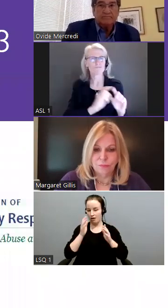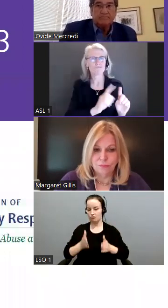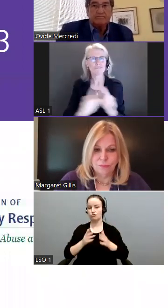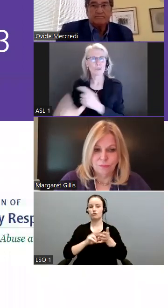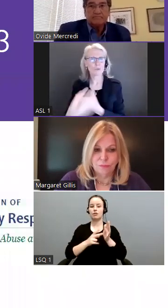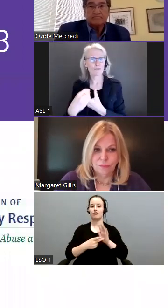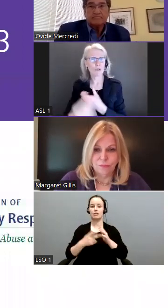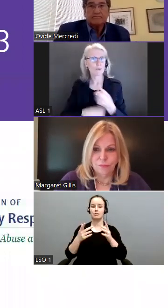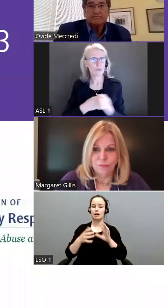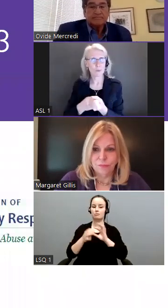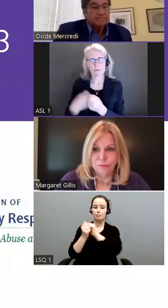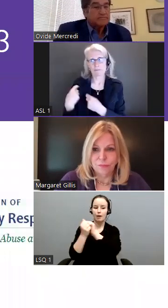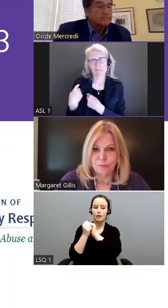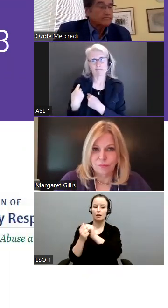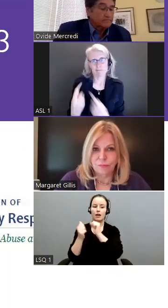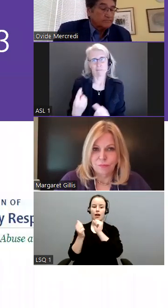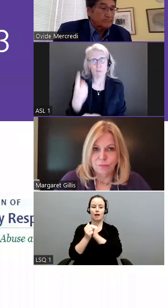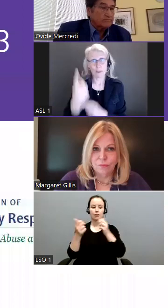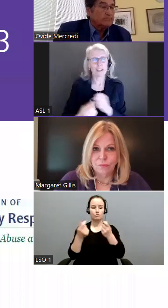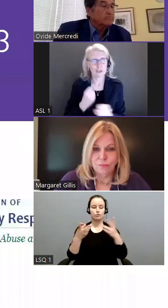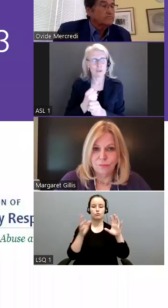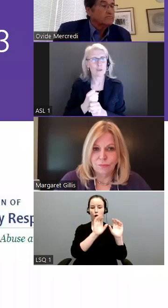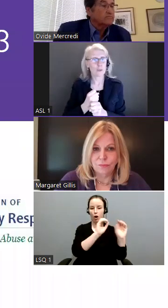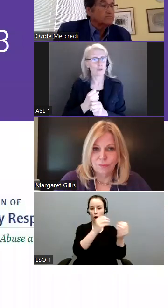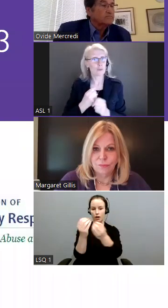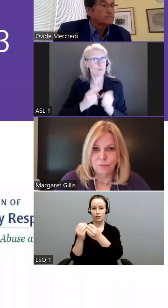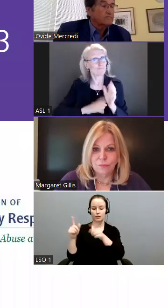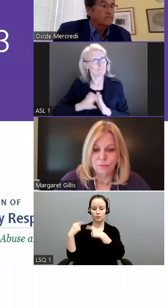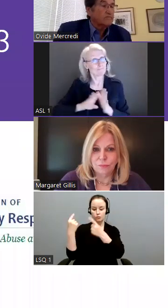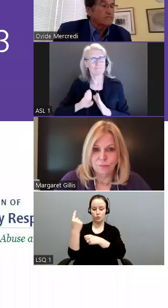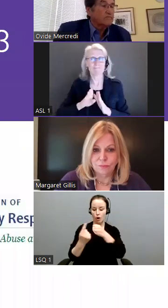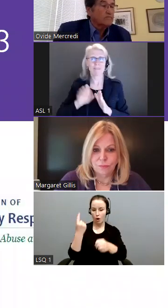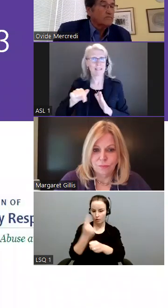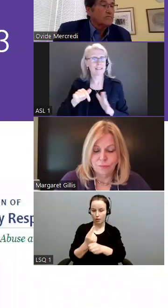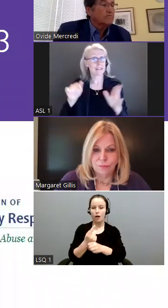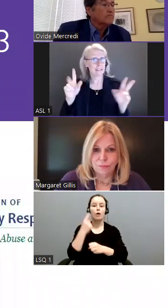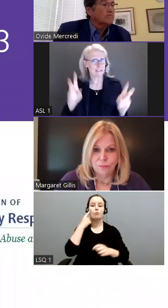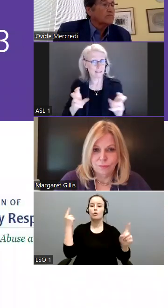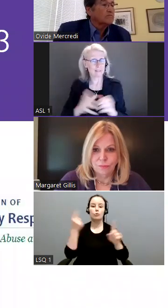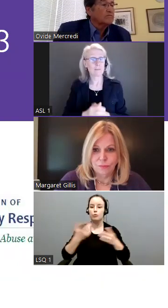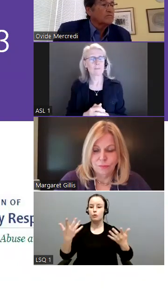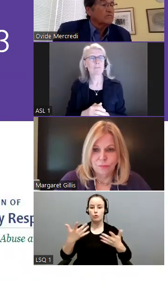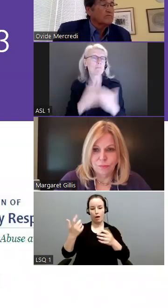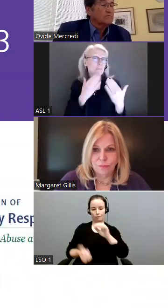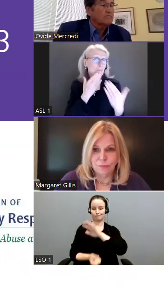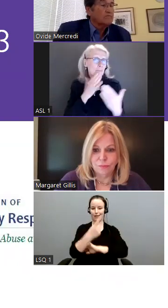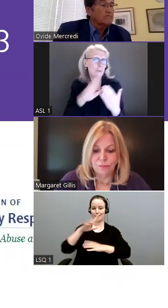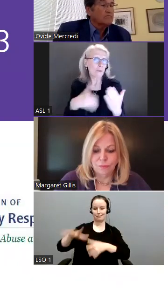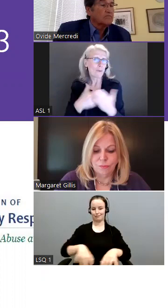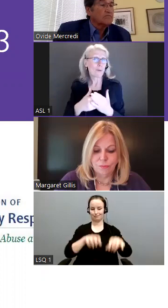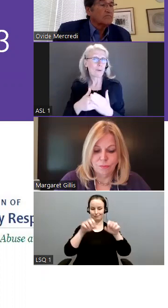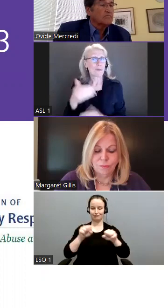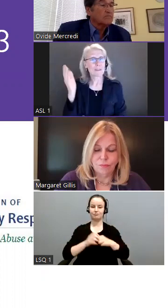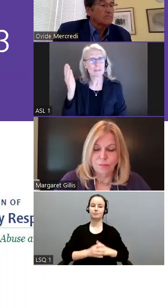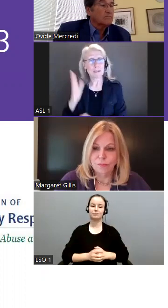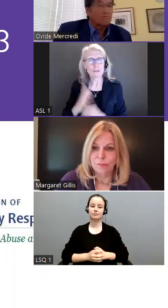over the past year to get this event organized. And we thank all of our speakers for joining us